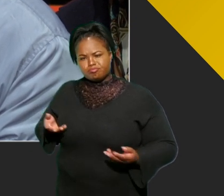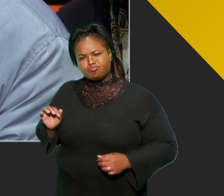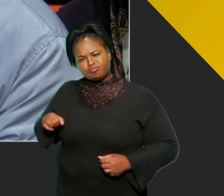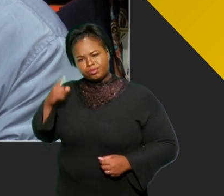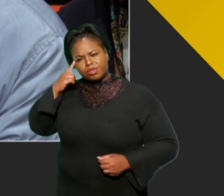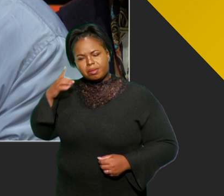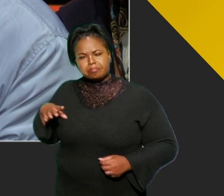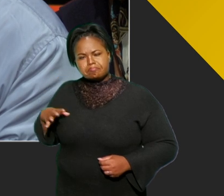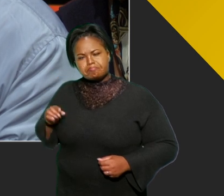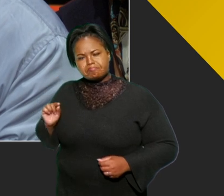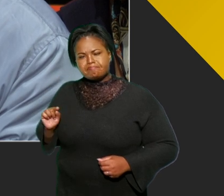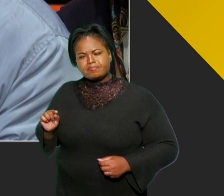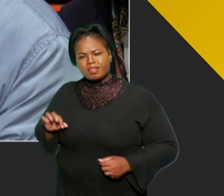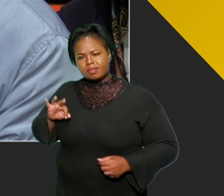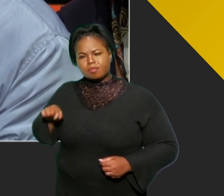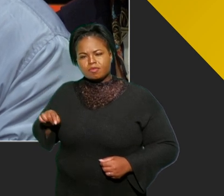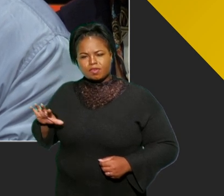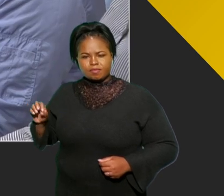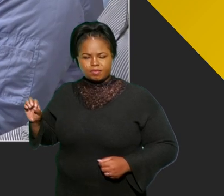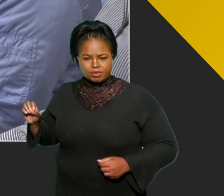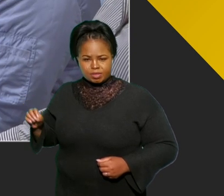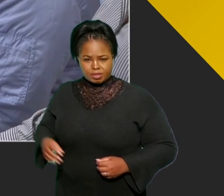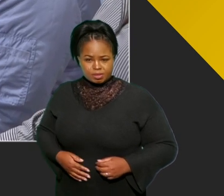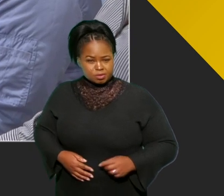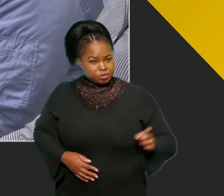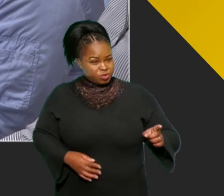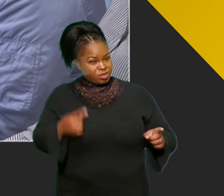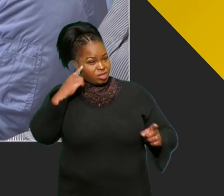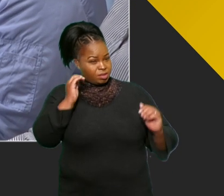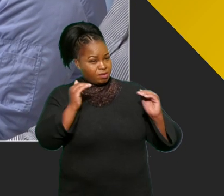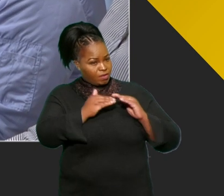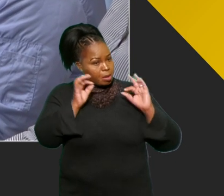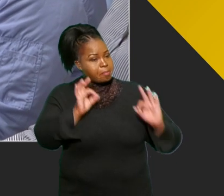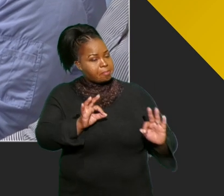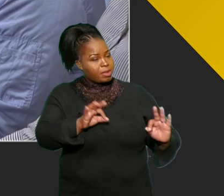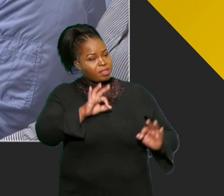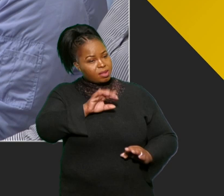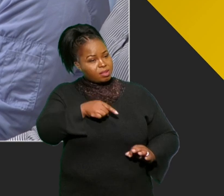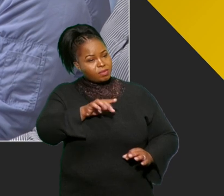think that's what the 3.5 can cover. Something was it? Do you think it's fairly priced?